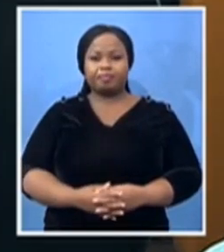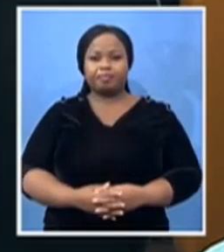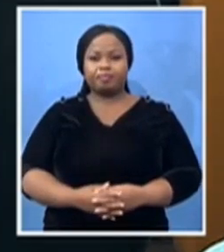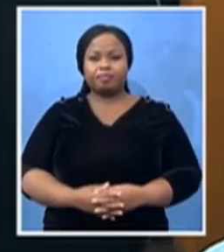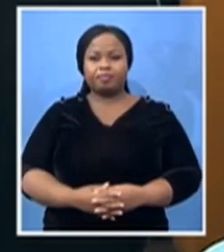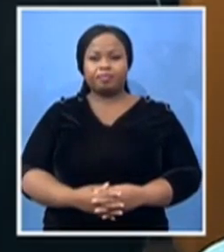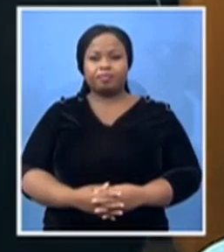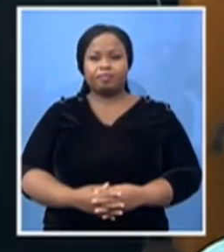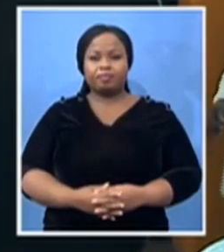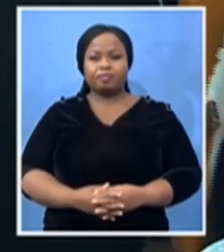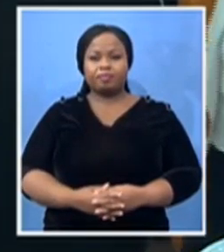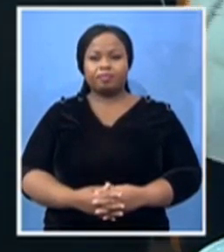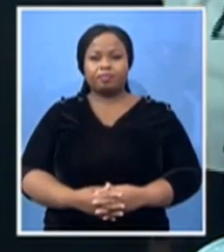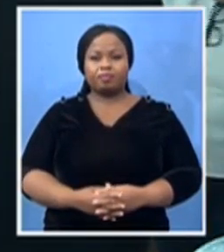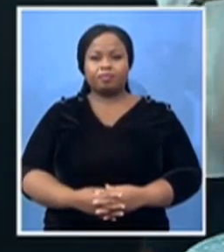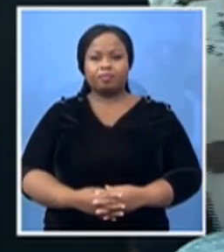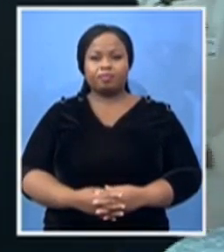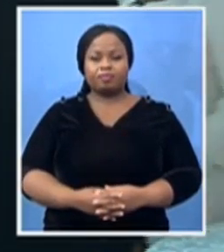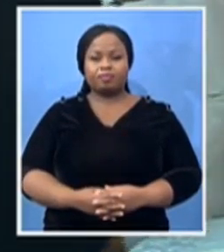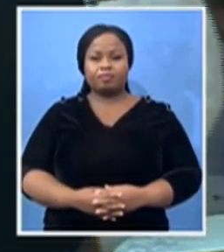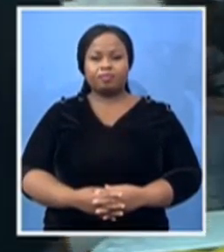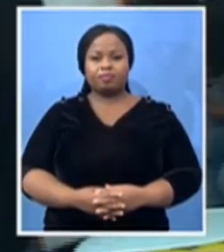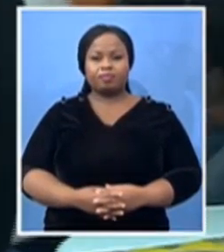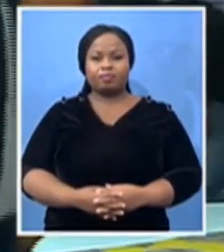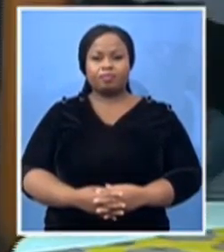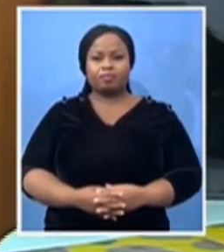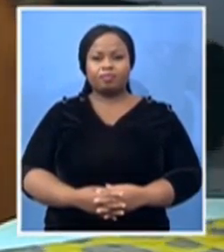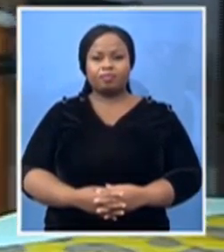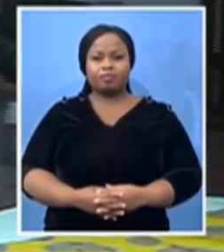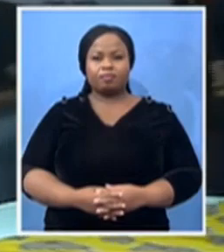I didn't recognize you with the mask.